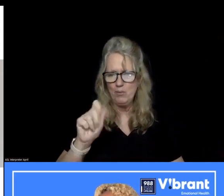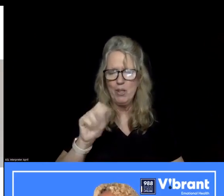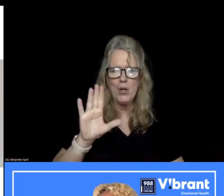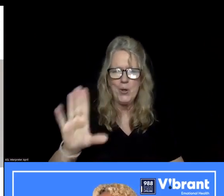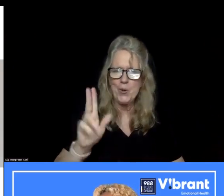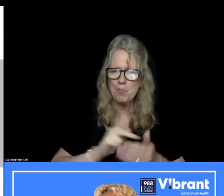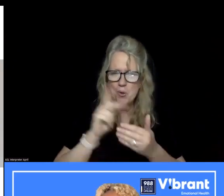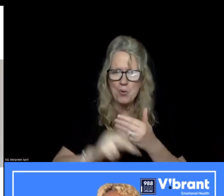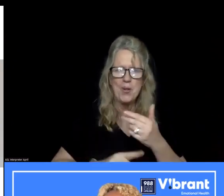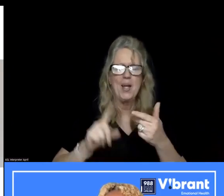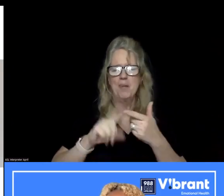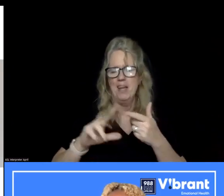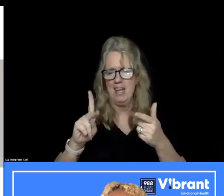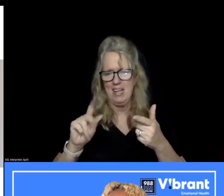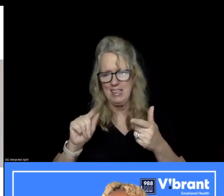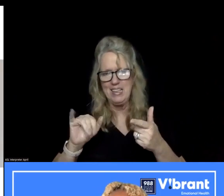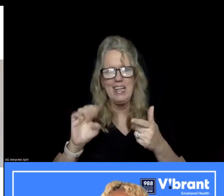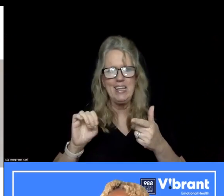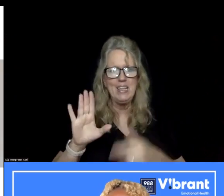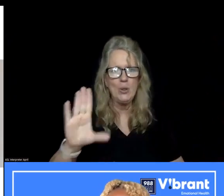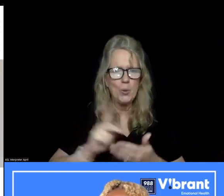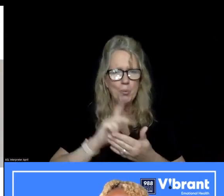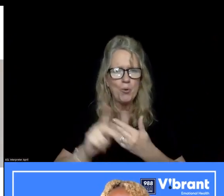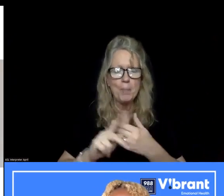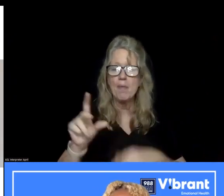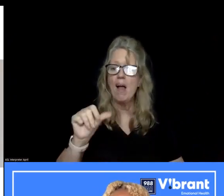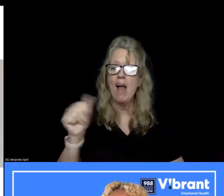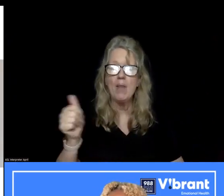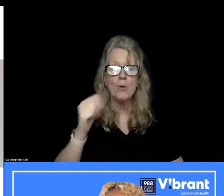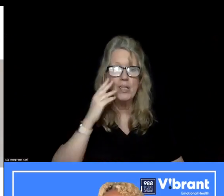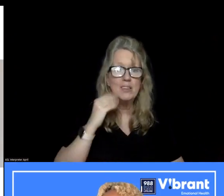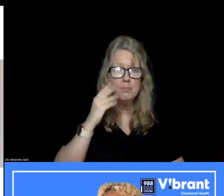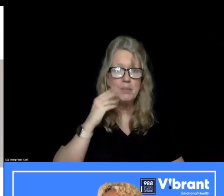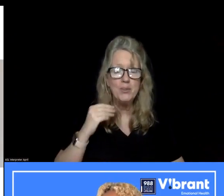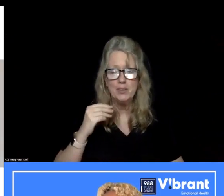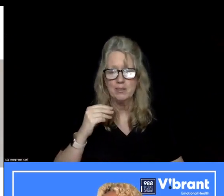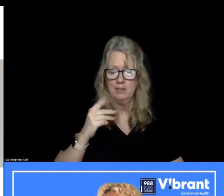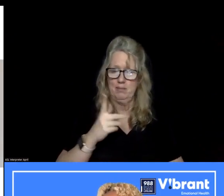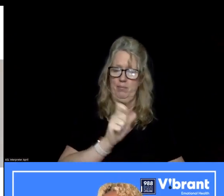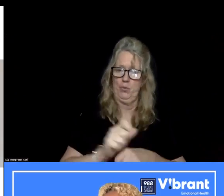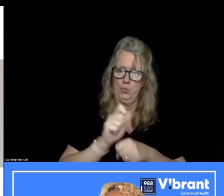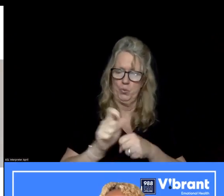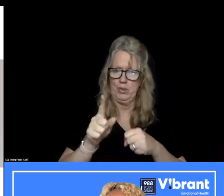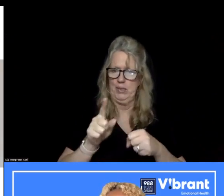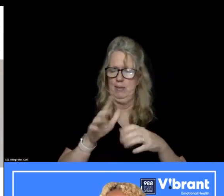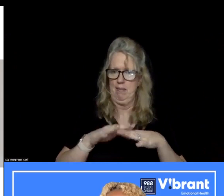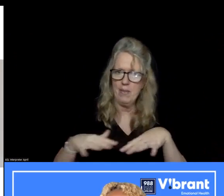Katie's program. But if anyone else has experience in working in this space,